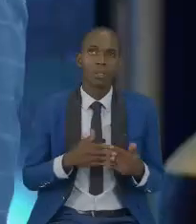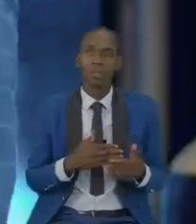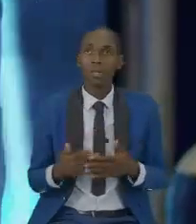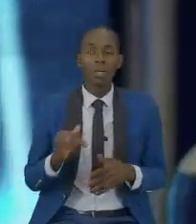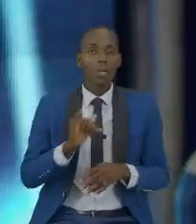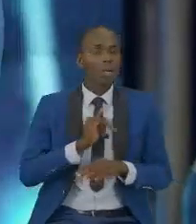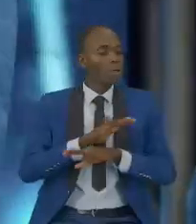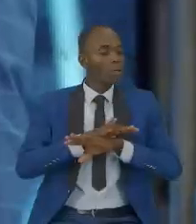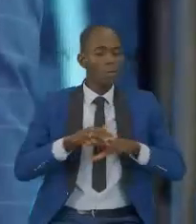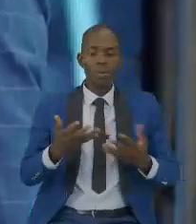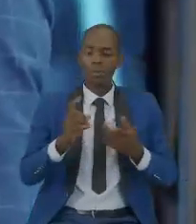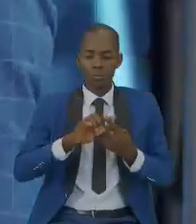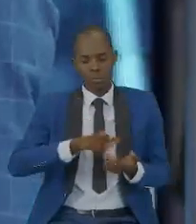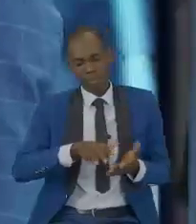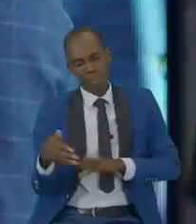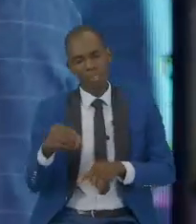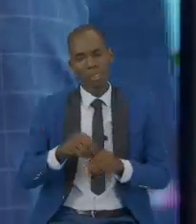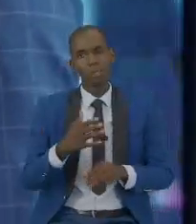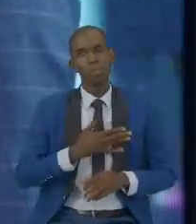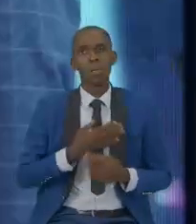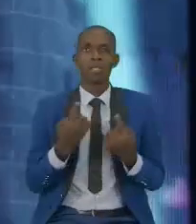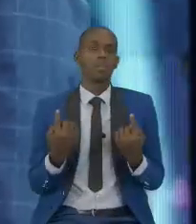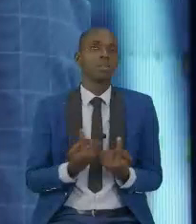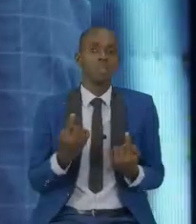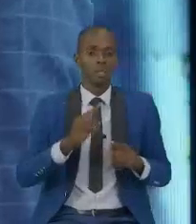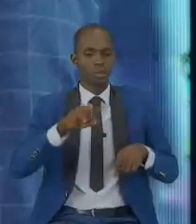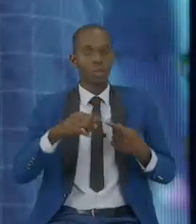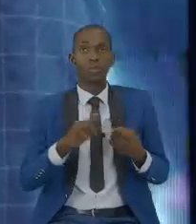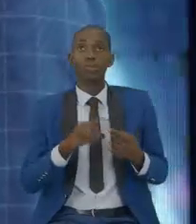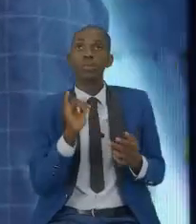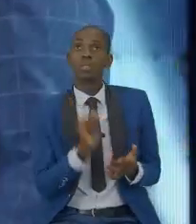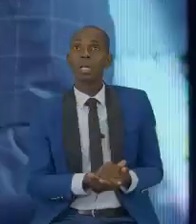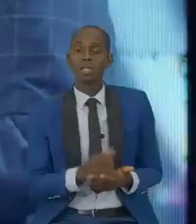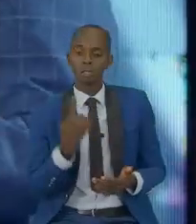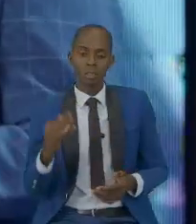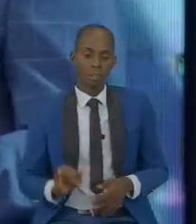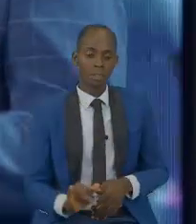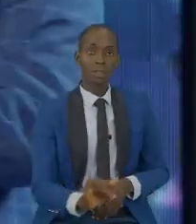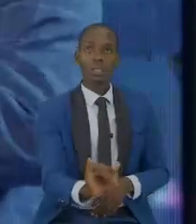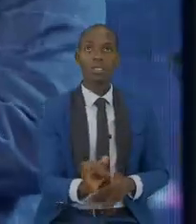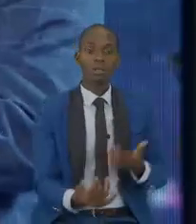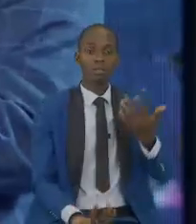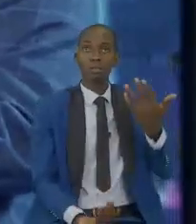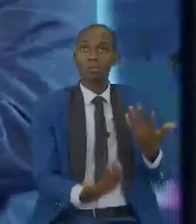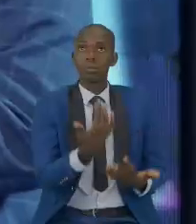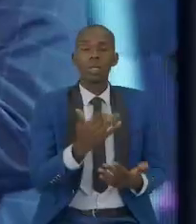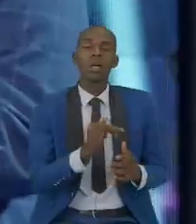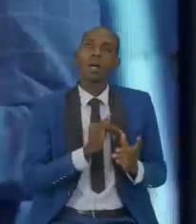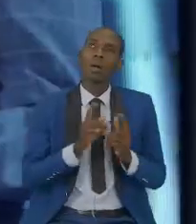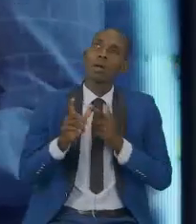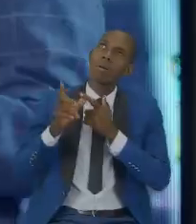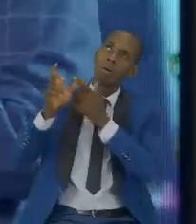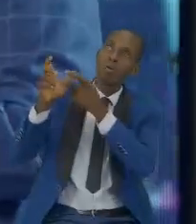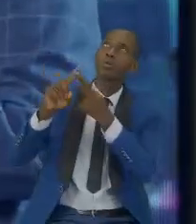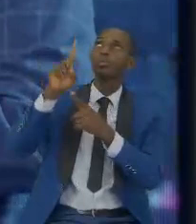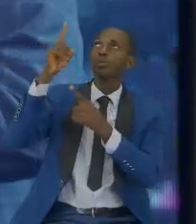to die in my sin and go to the eternal furnace. I come to you now. Have